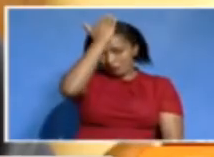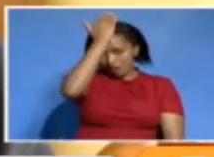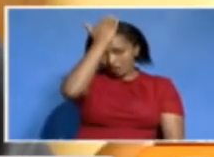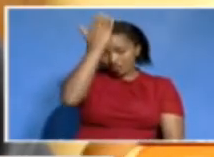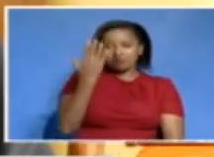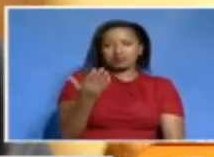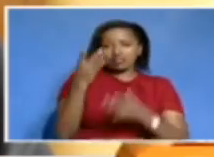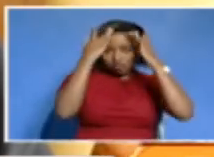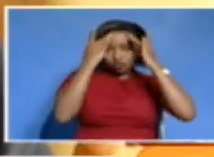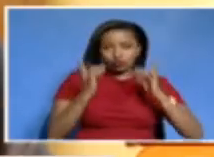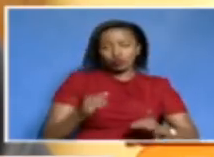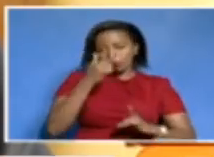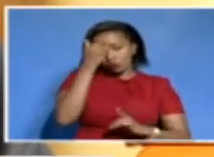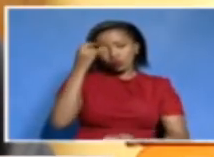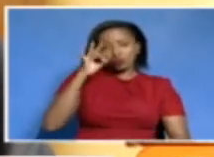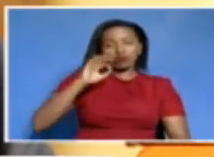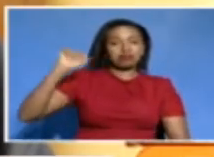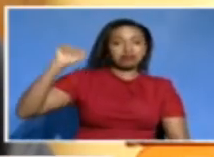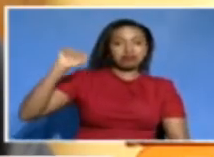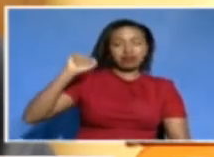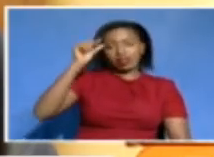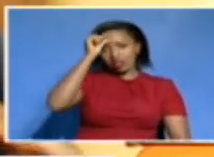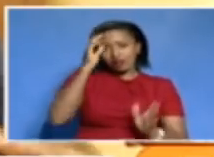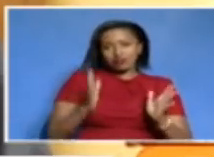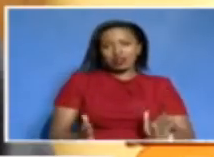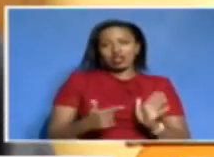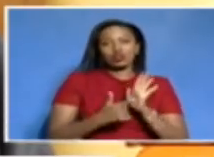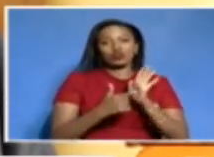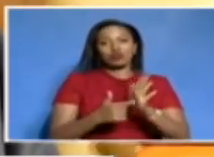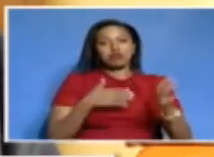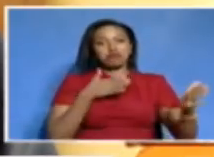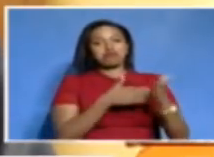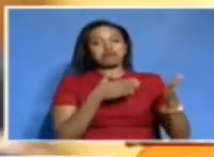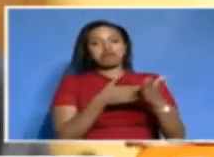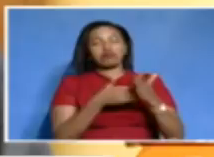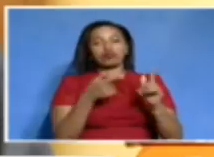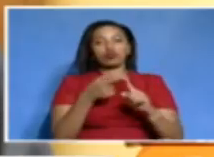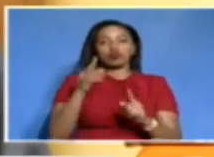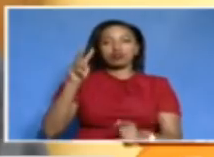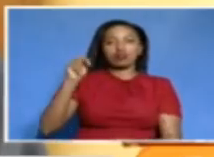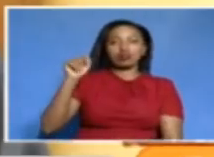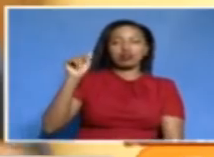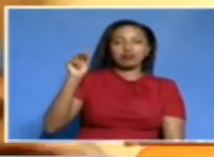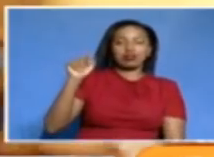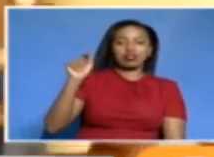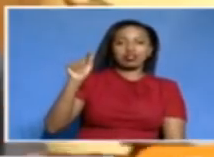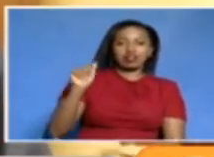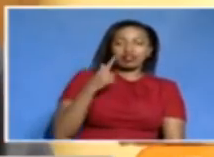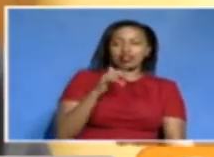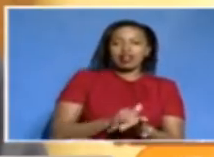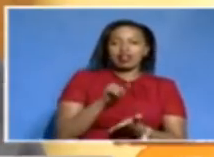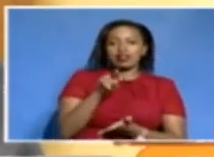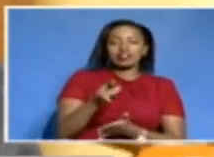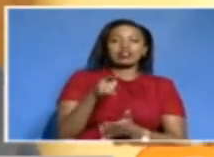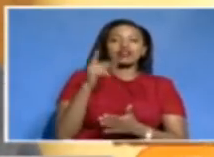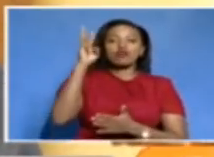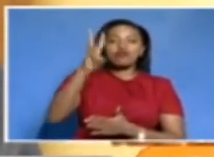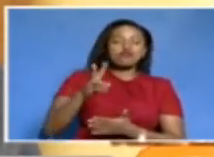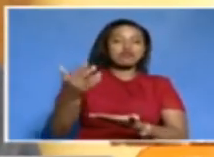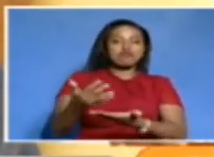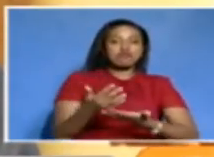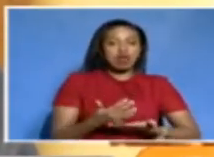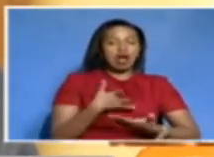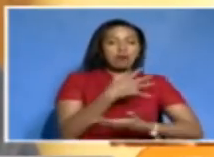resistance to NAMATA because they feel, oh, this is a tough thing, that they're taking away our powers, they're going to take away our